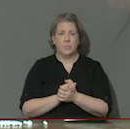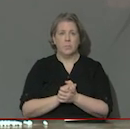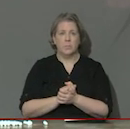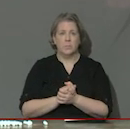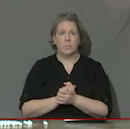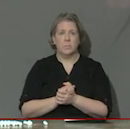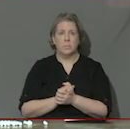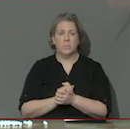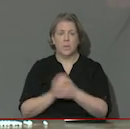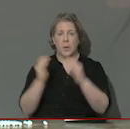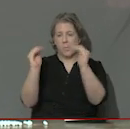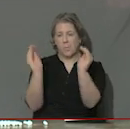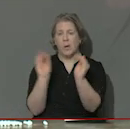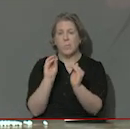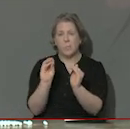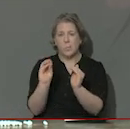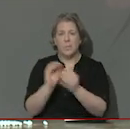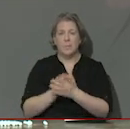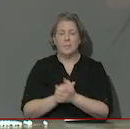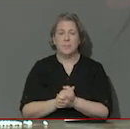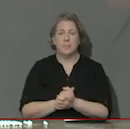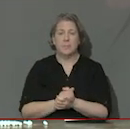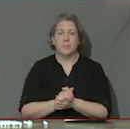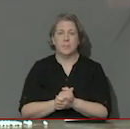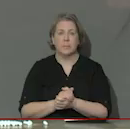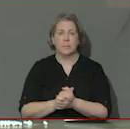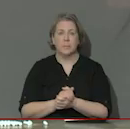1962 in brackets.